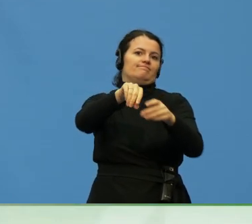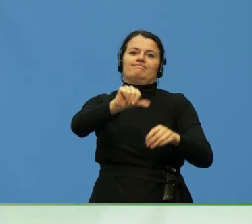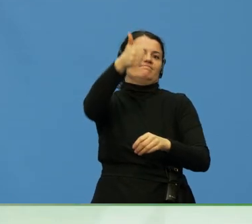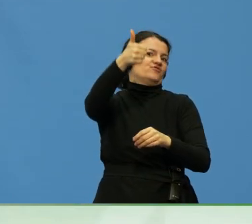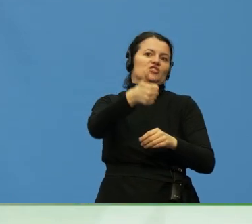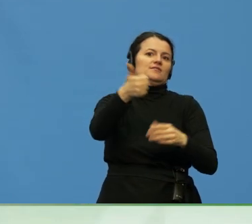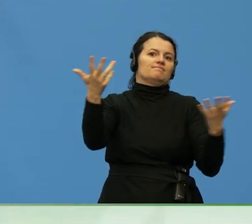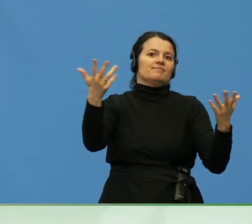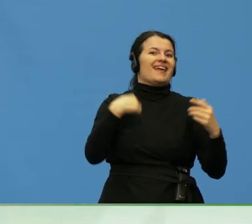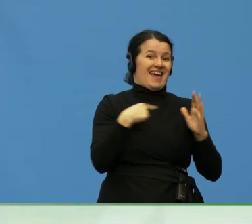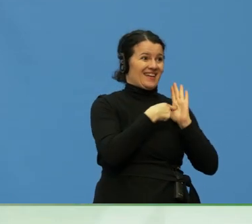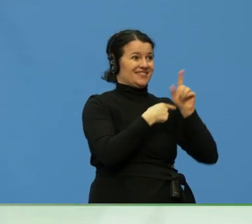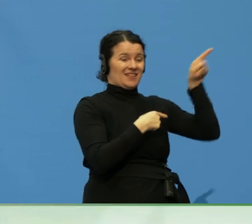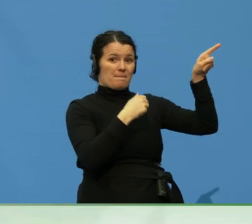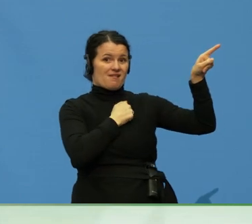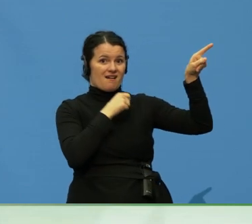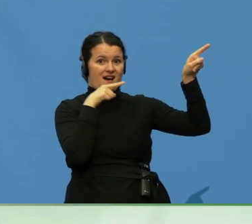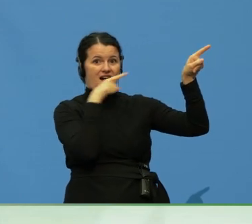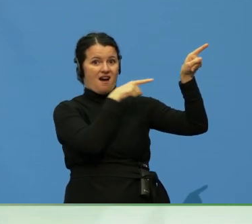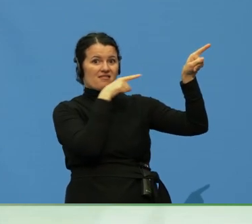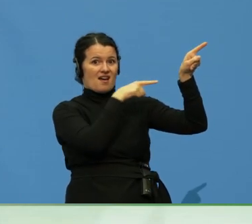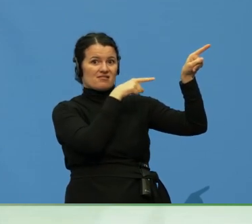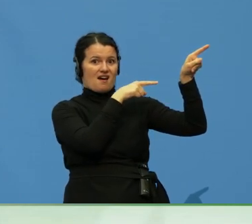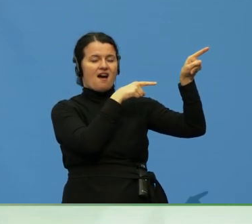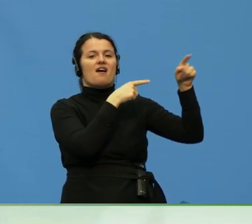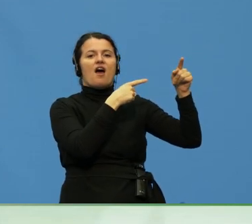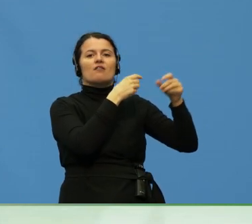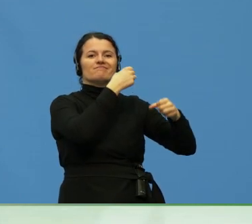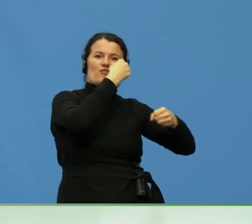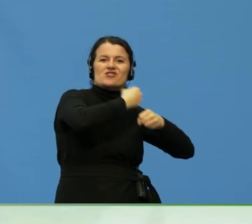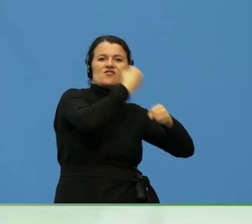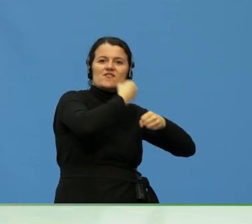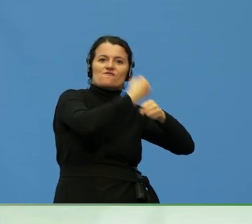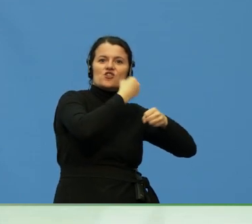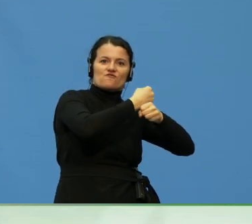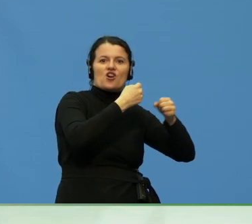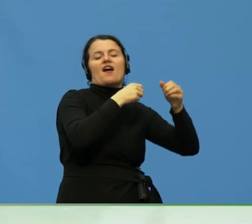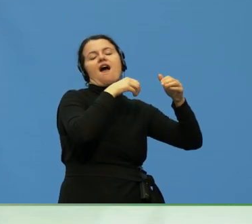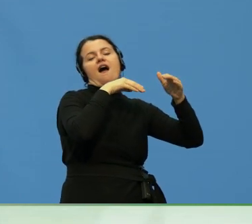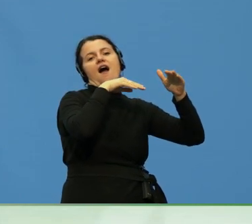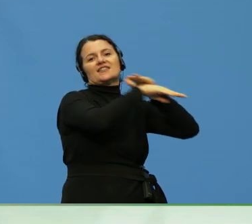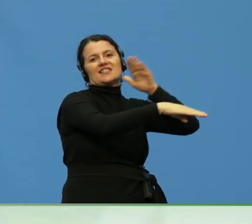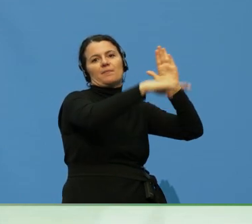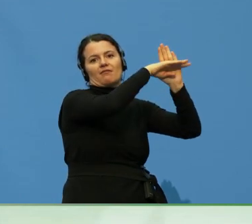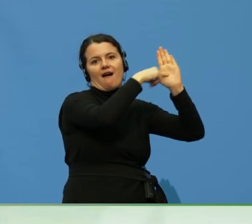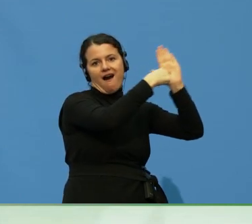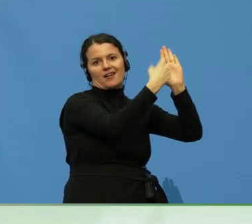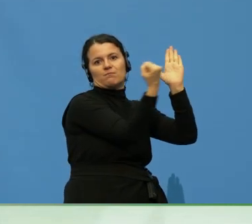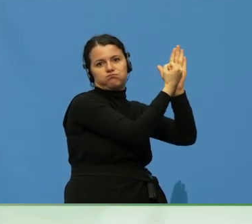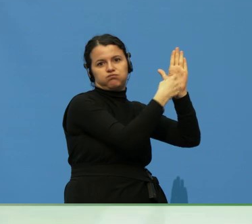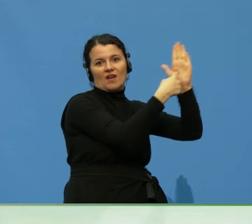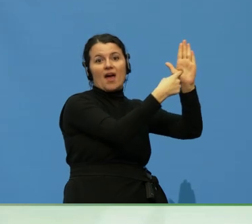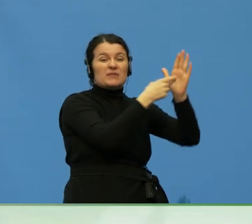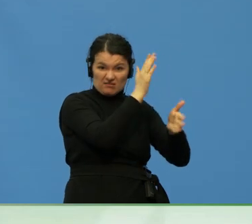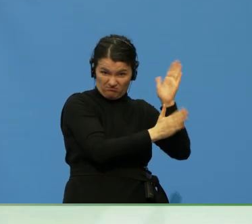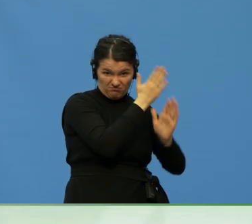our story in Canada is not yet finished. If I'm obsessed with political mobilization